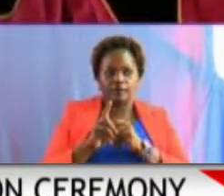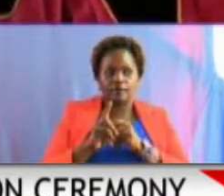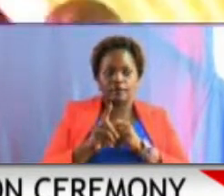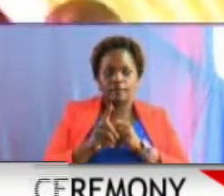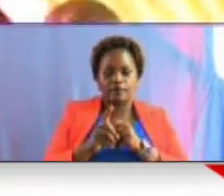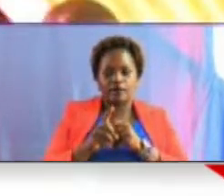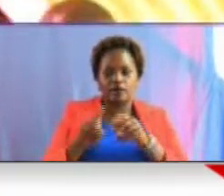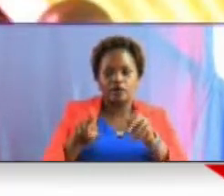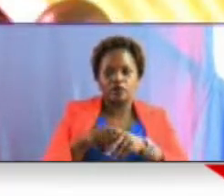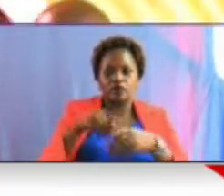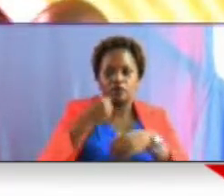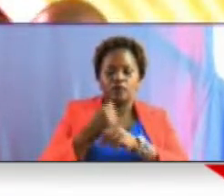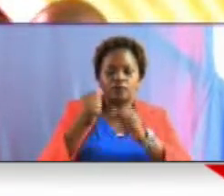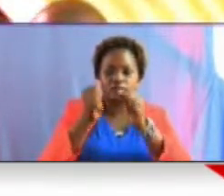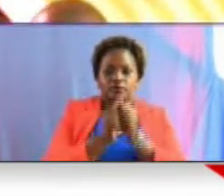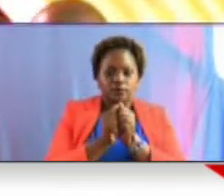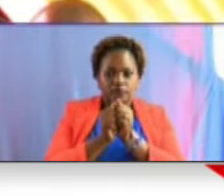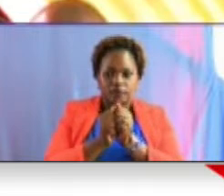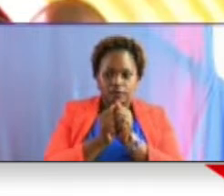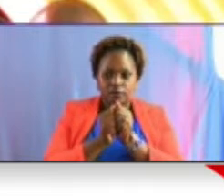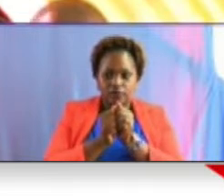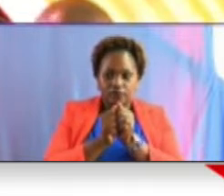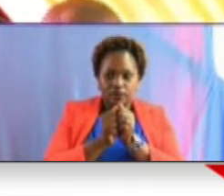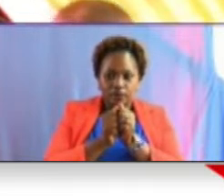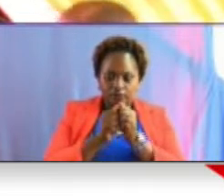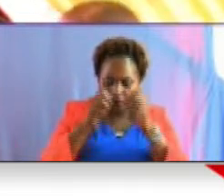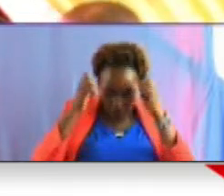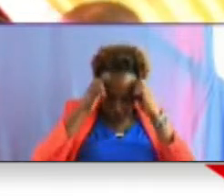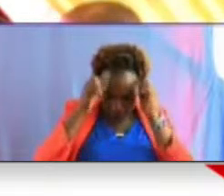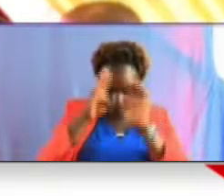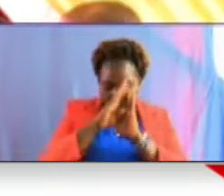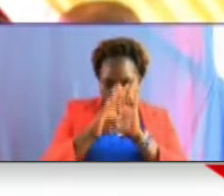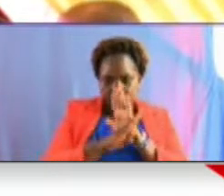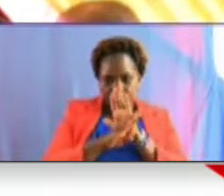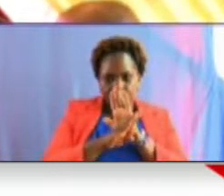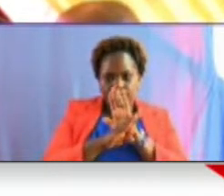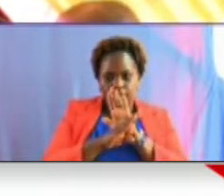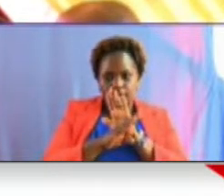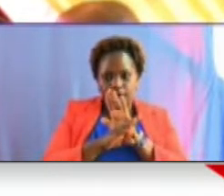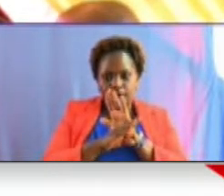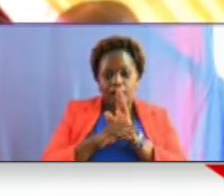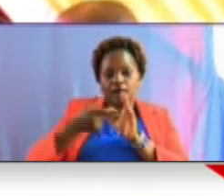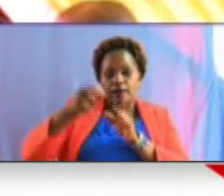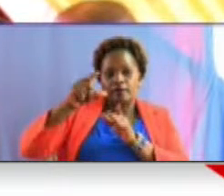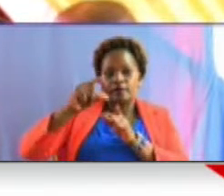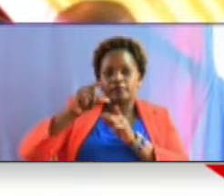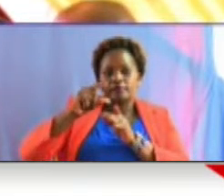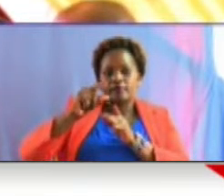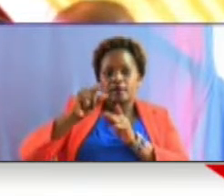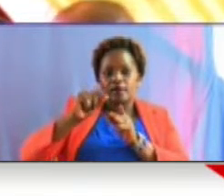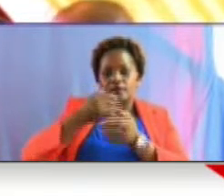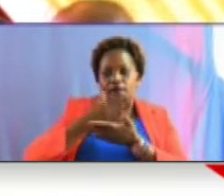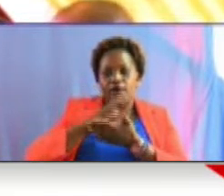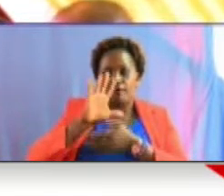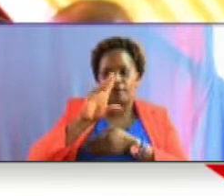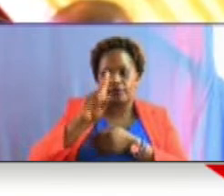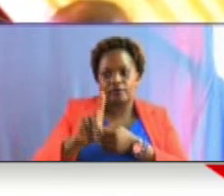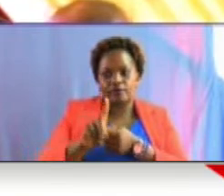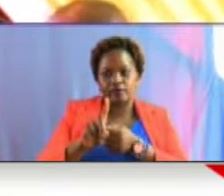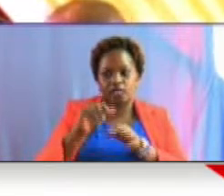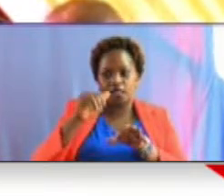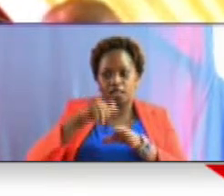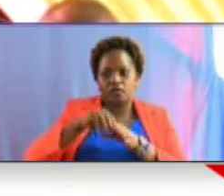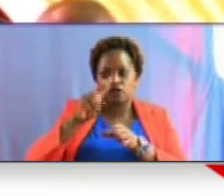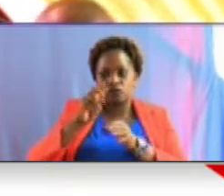It is also worth noting that the academic programs have increased from 51 in